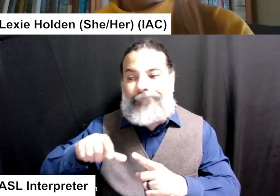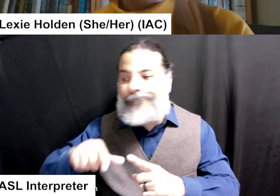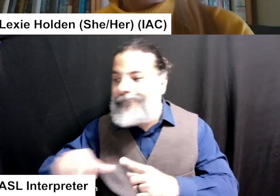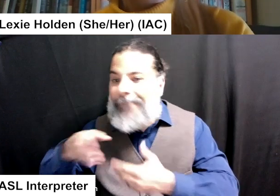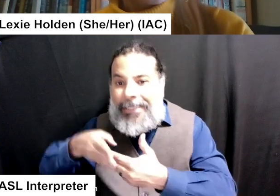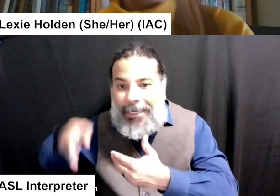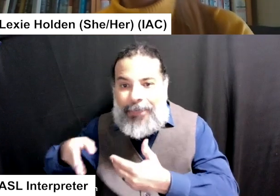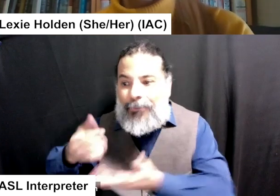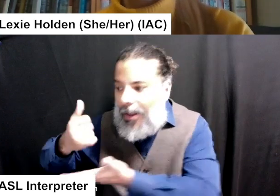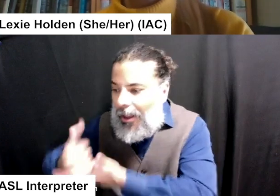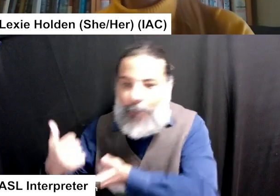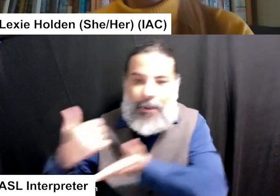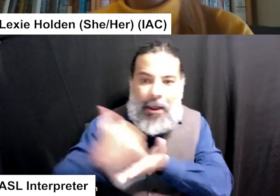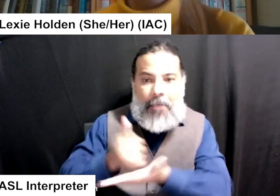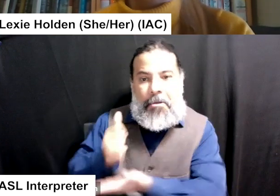that.